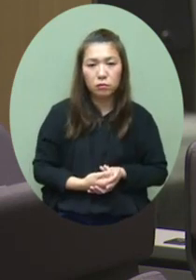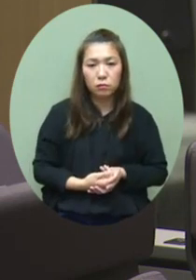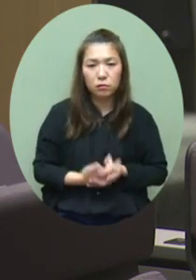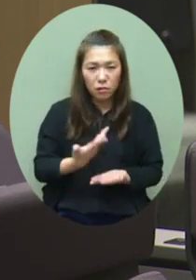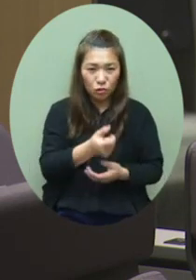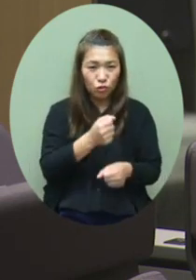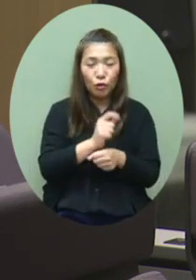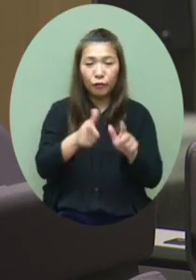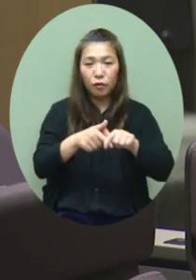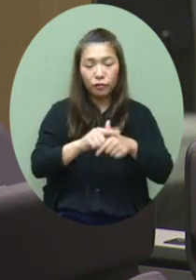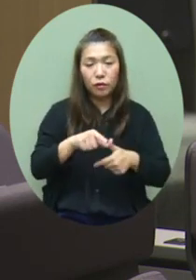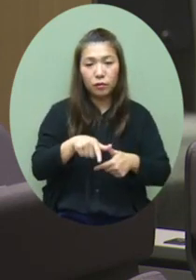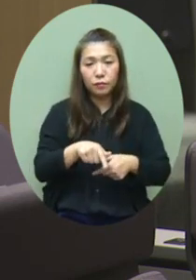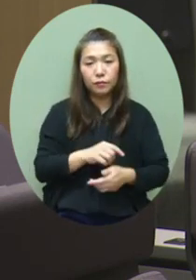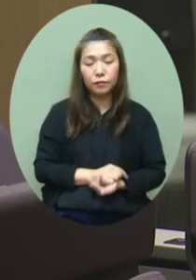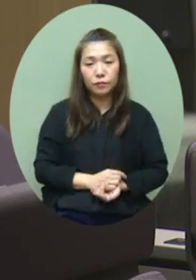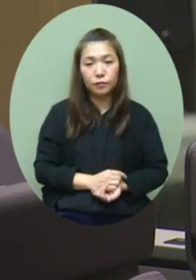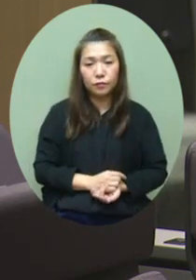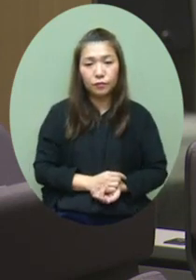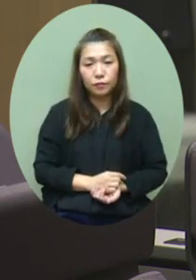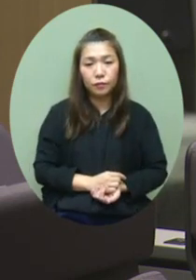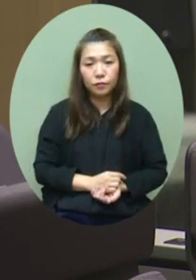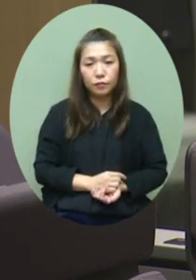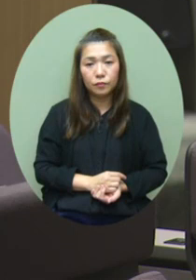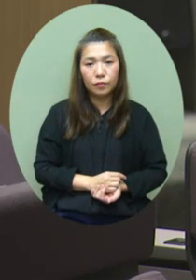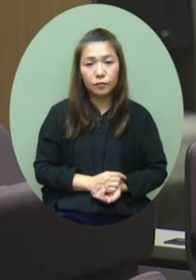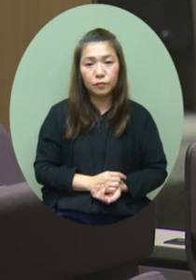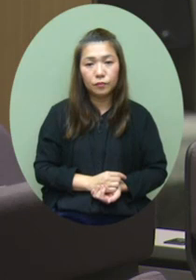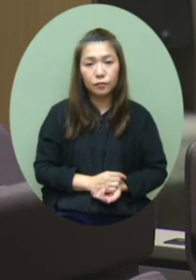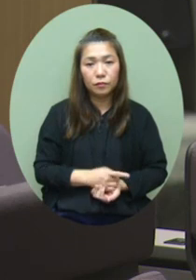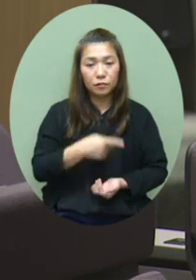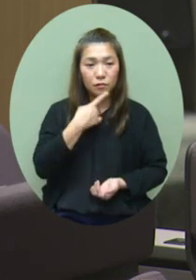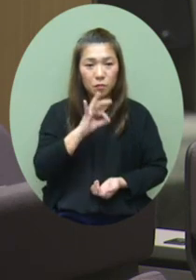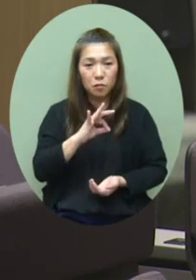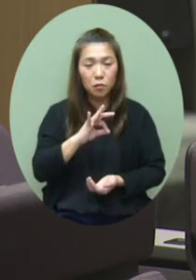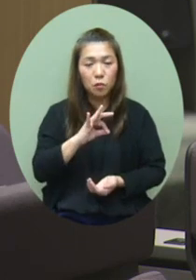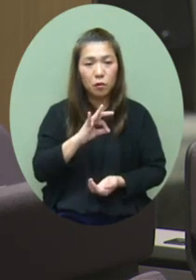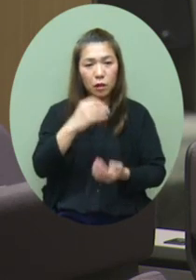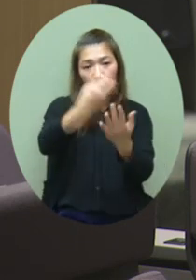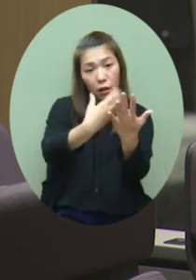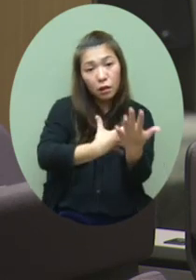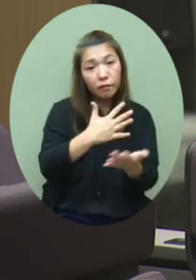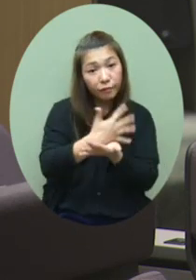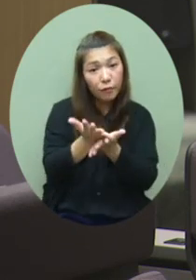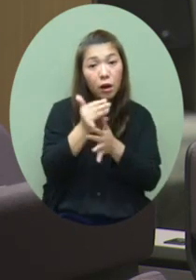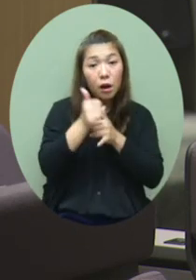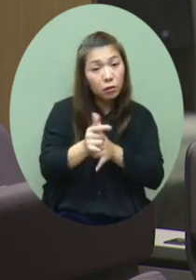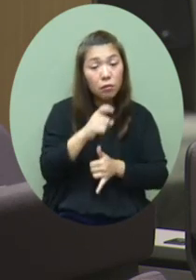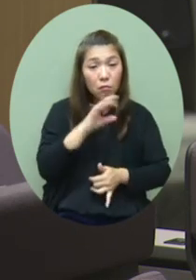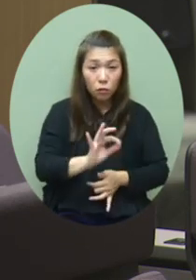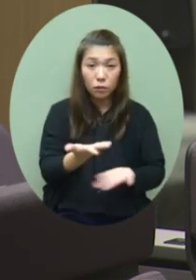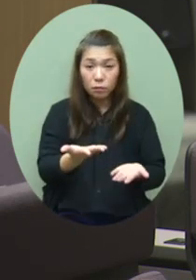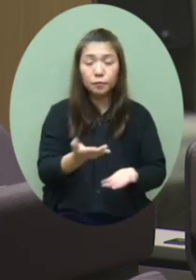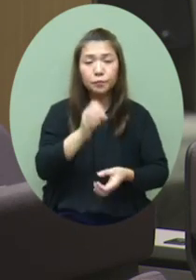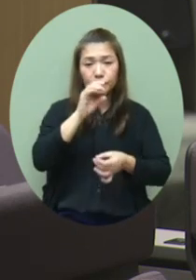guidelines on what qualify as a repositive case and for